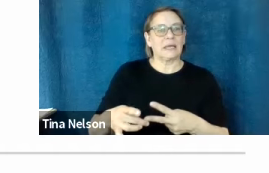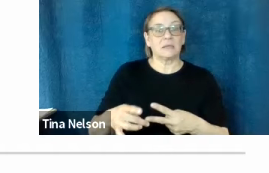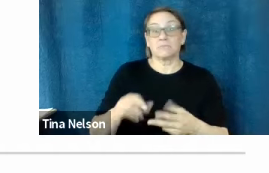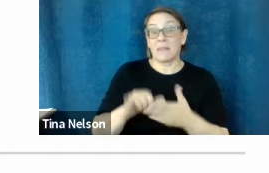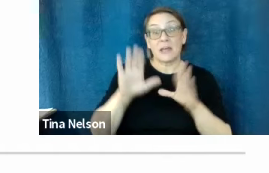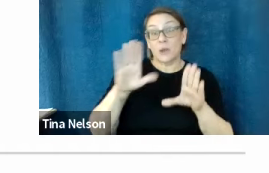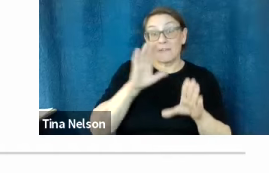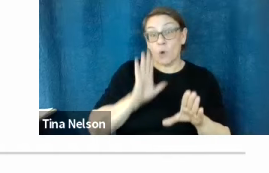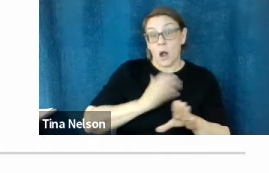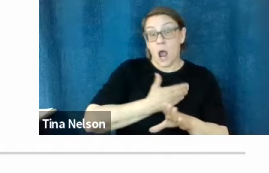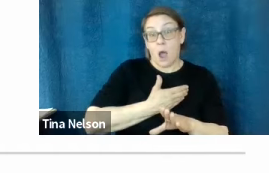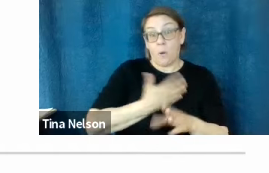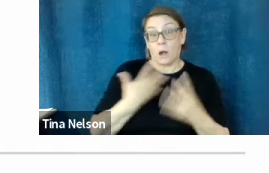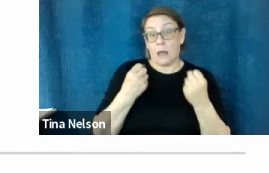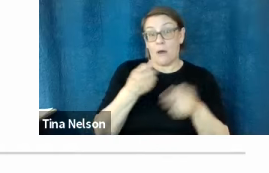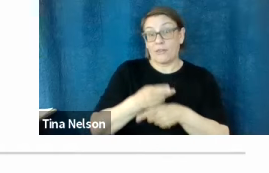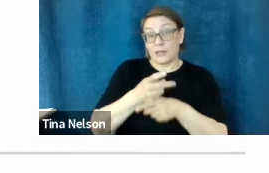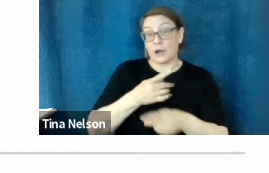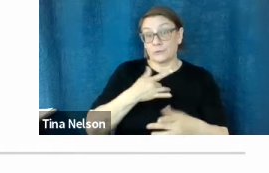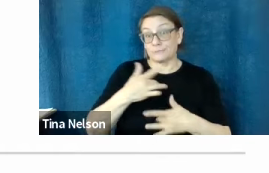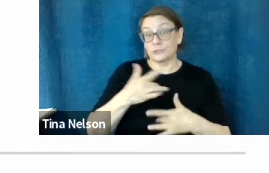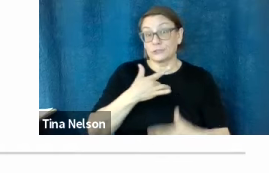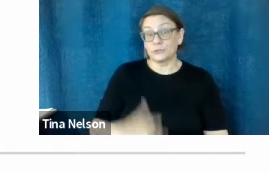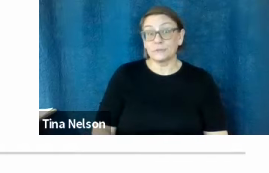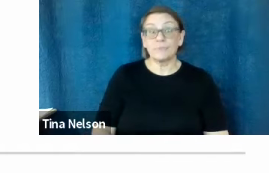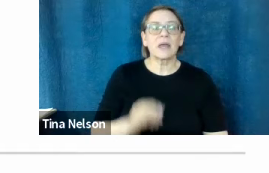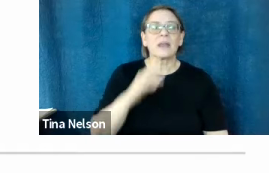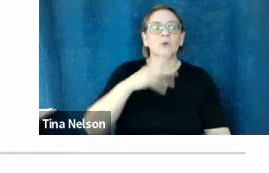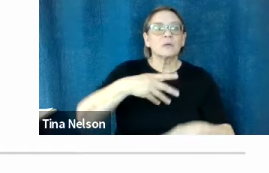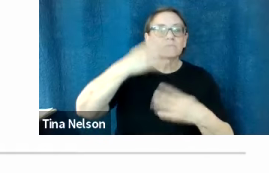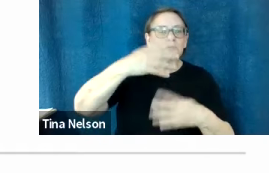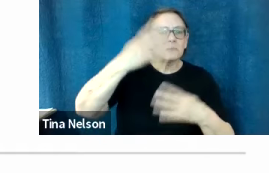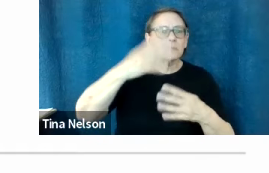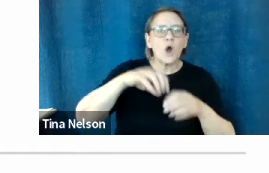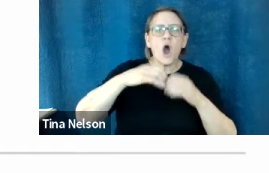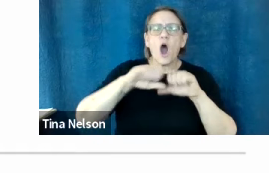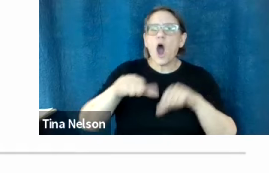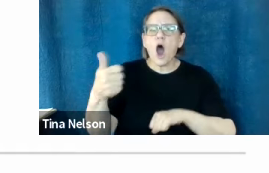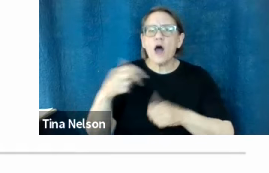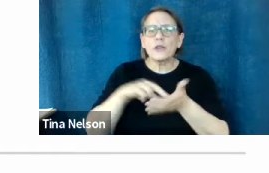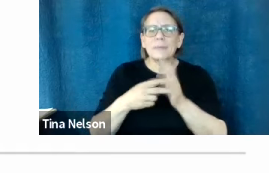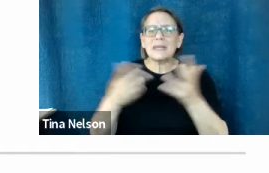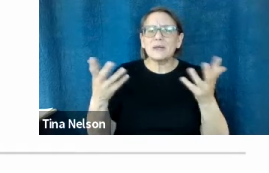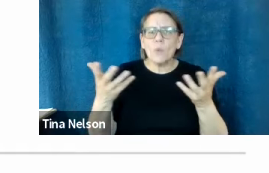for our healthcare survey concerns. And if we go down to look at what those others broke down into,